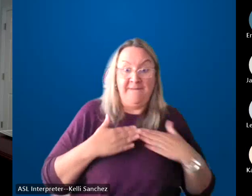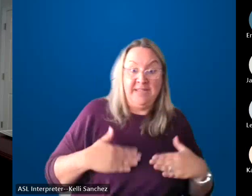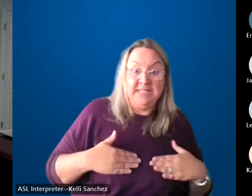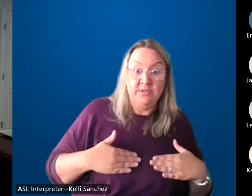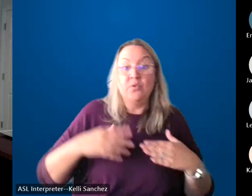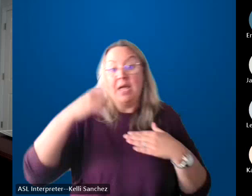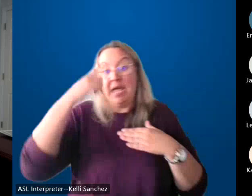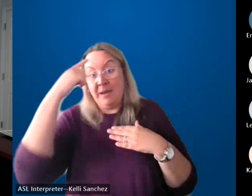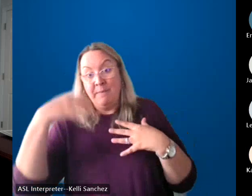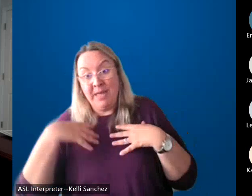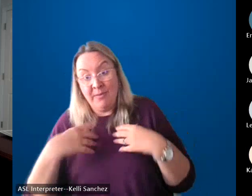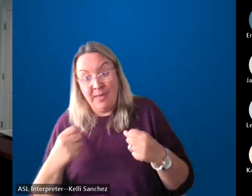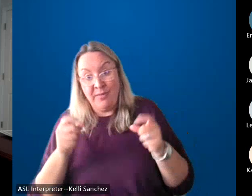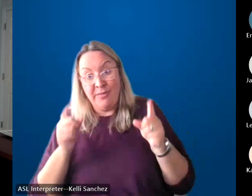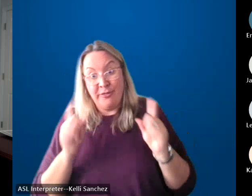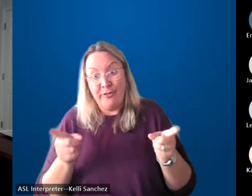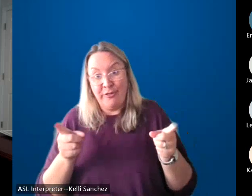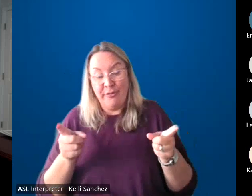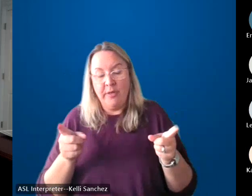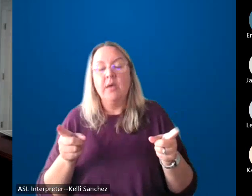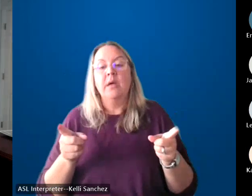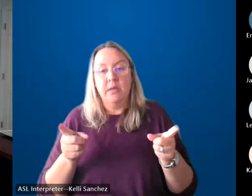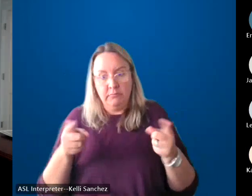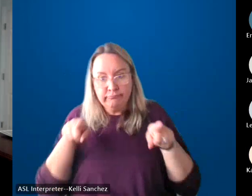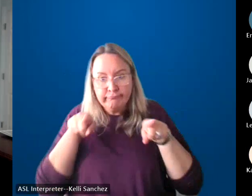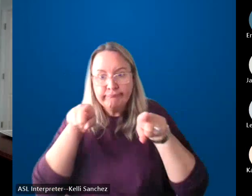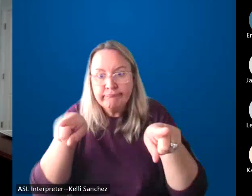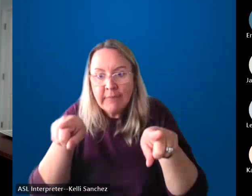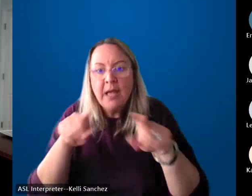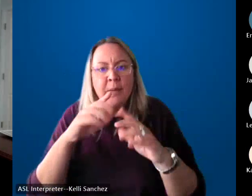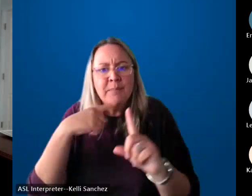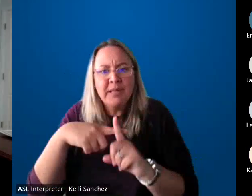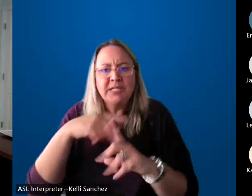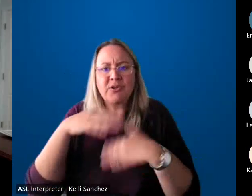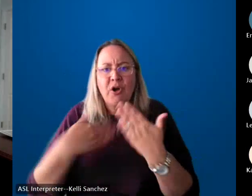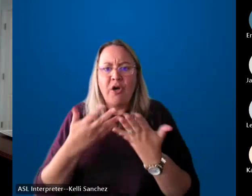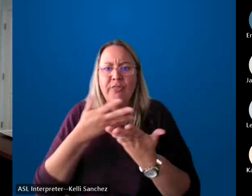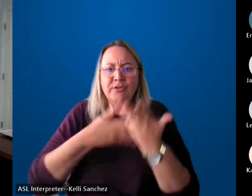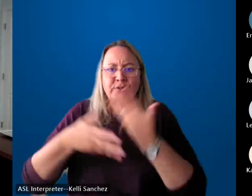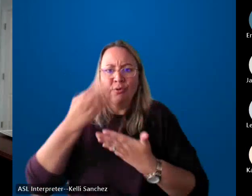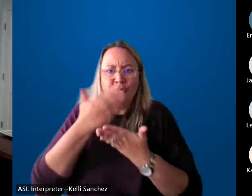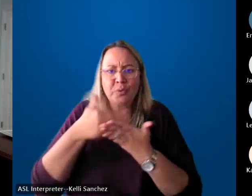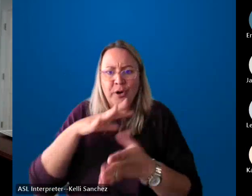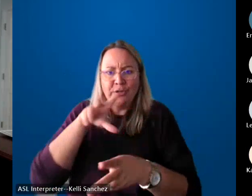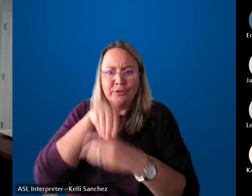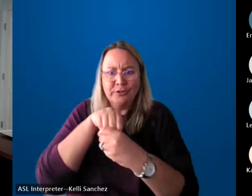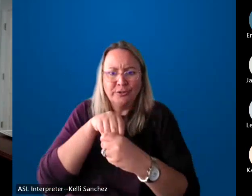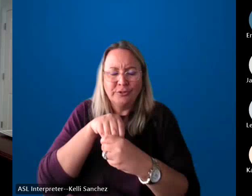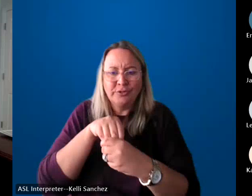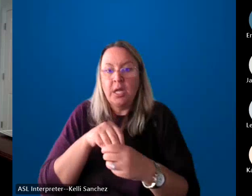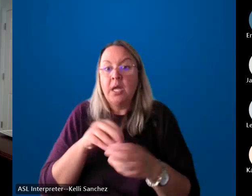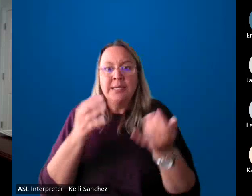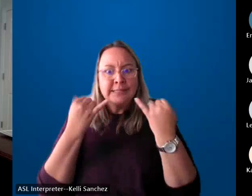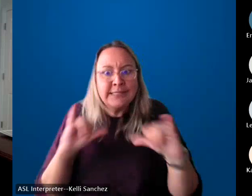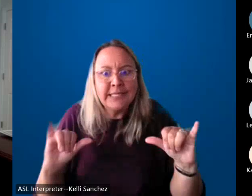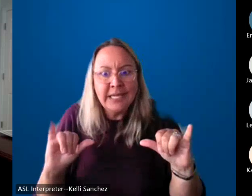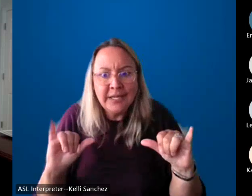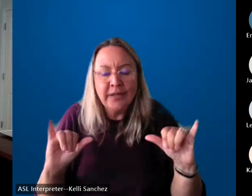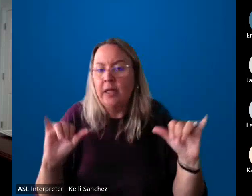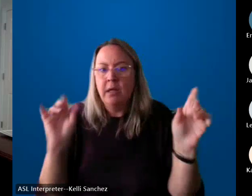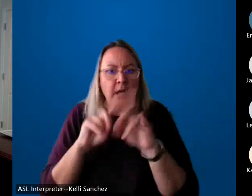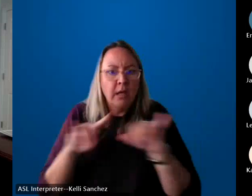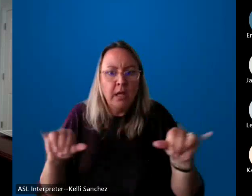mental healing parts of it, as well as all of the social components. And yet we consistently